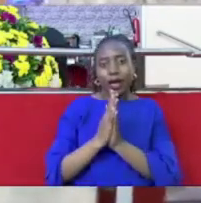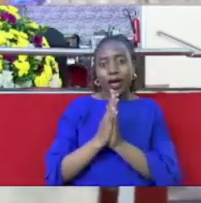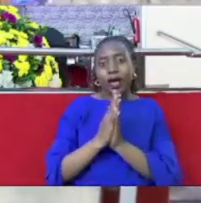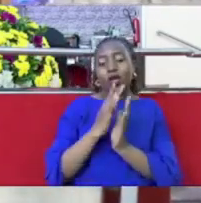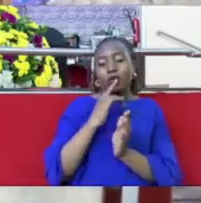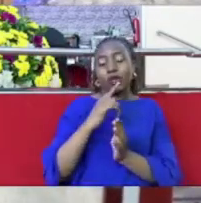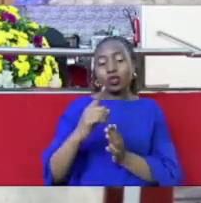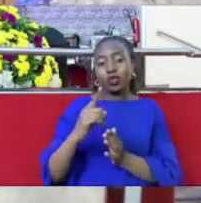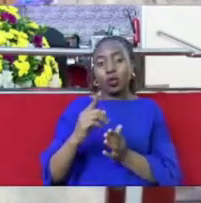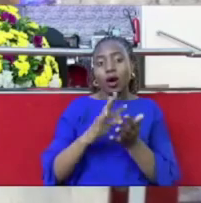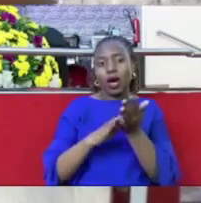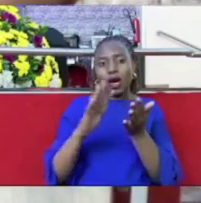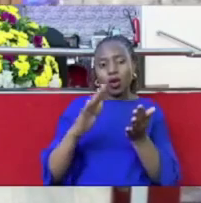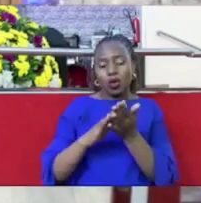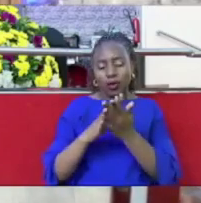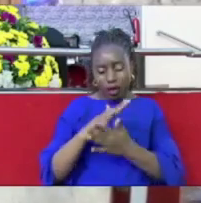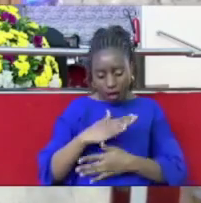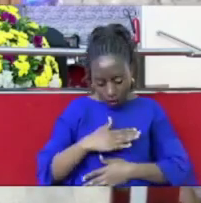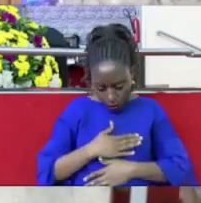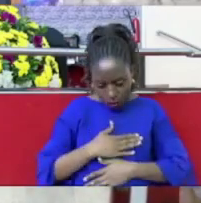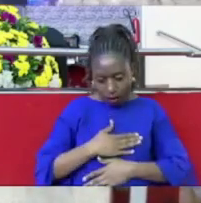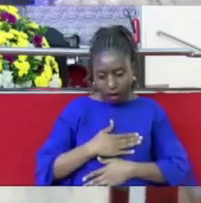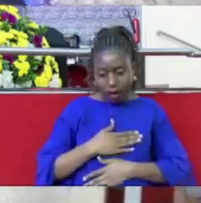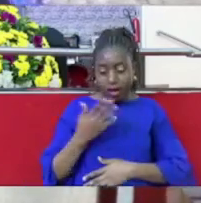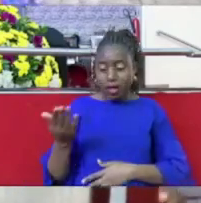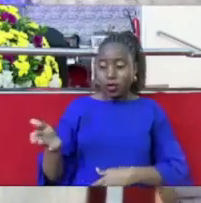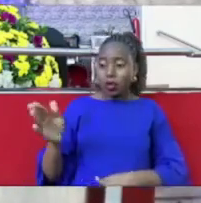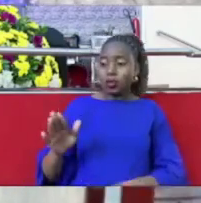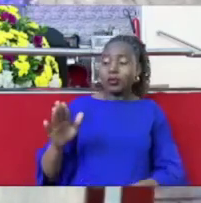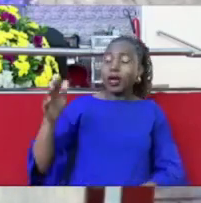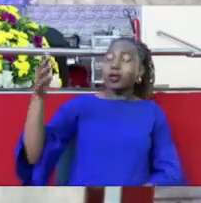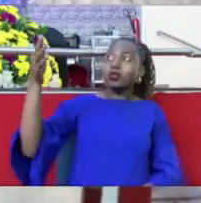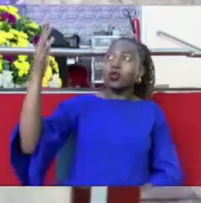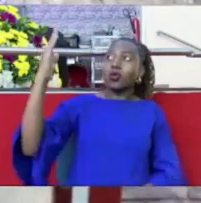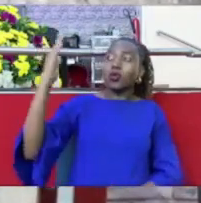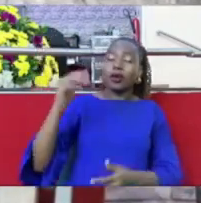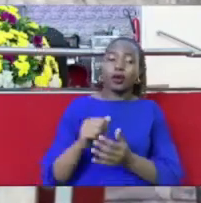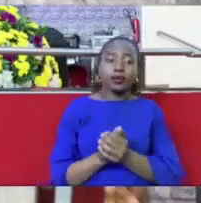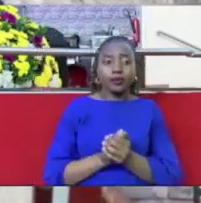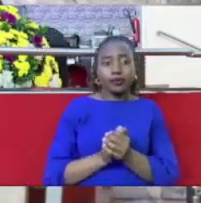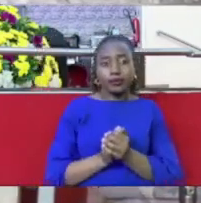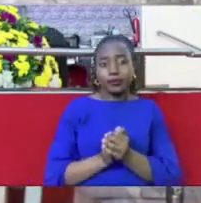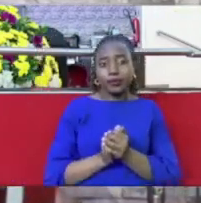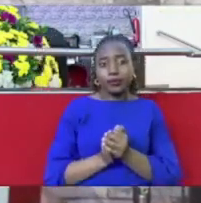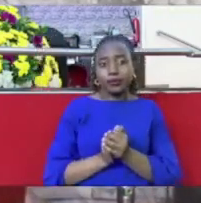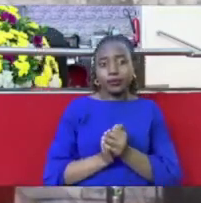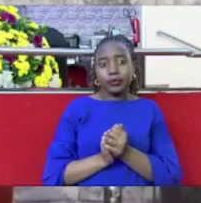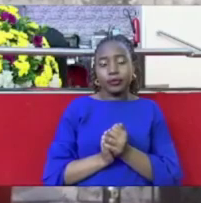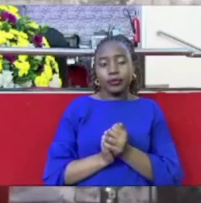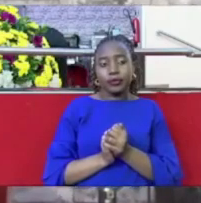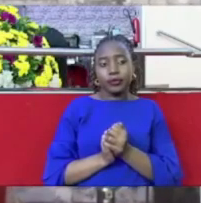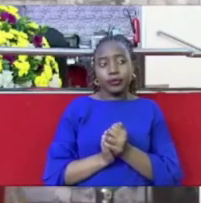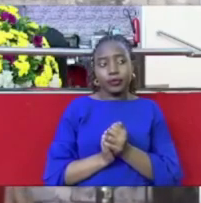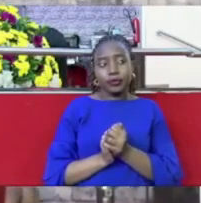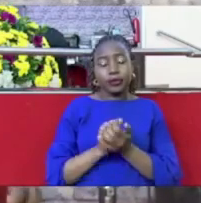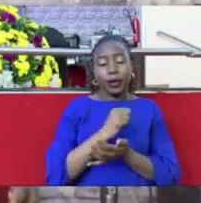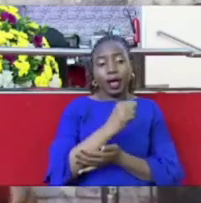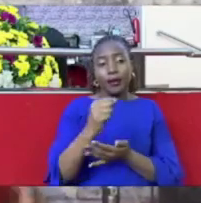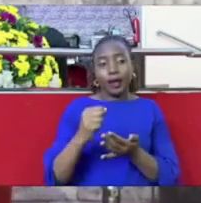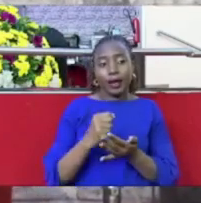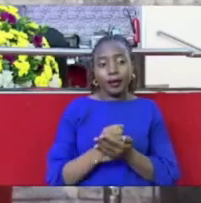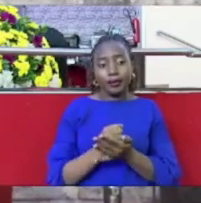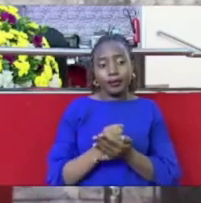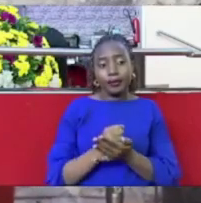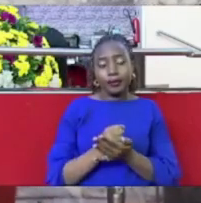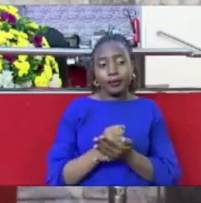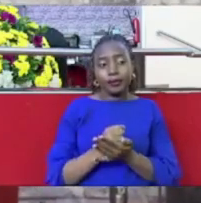and praise and majesty goes back to him. Unahakikisha kwamba utukufu, heshima na utukufu zamrudia yeye. Amen. Amen. He